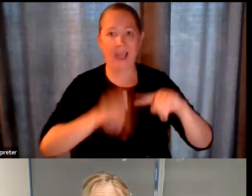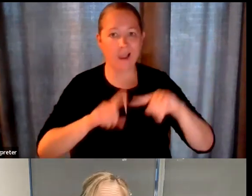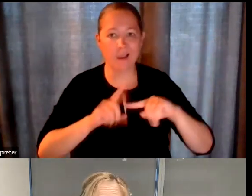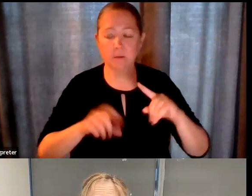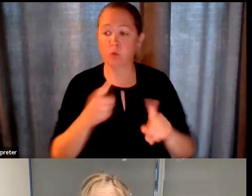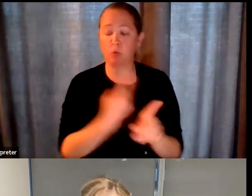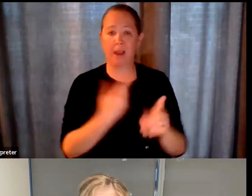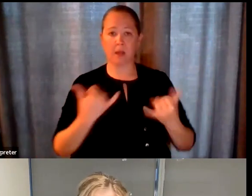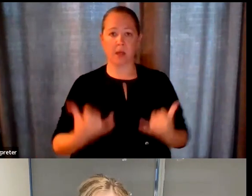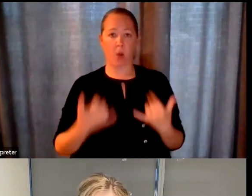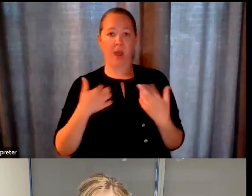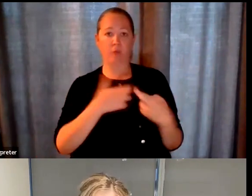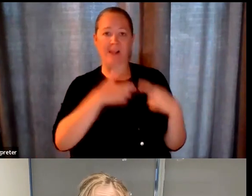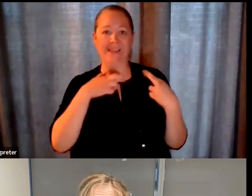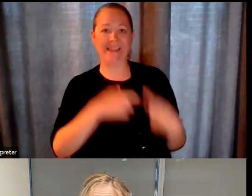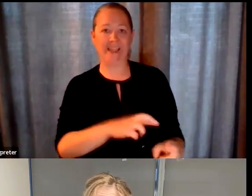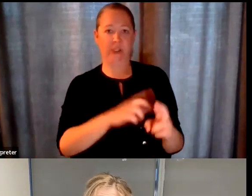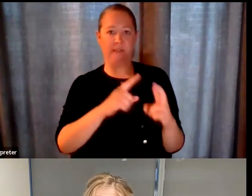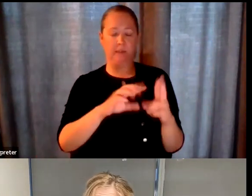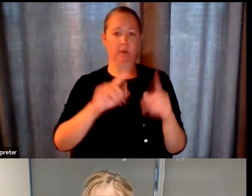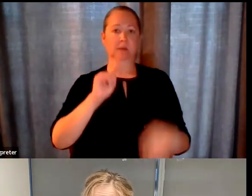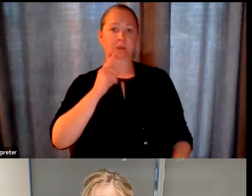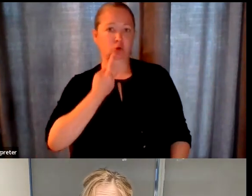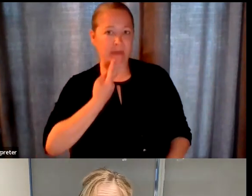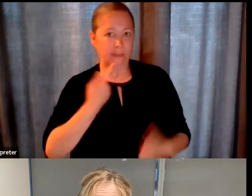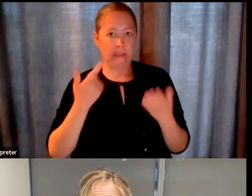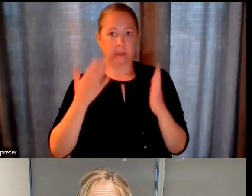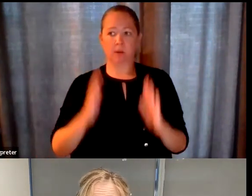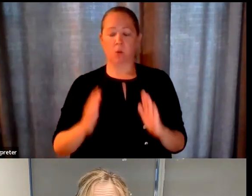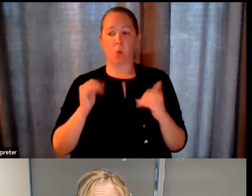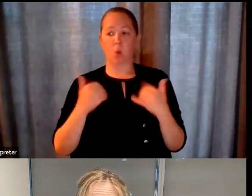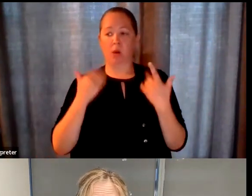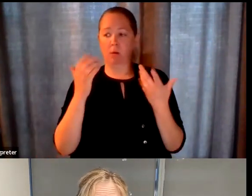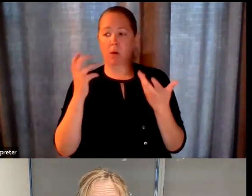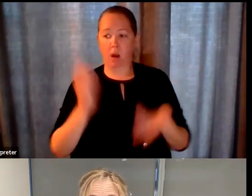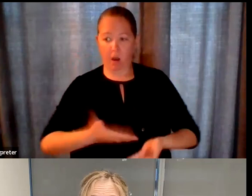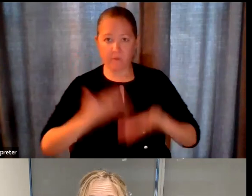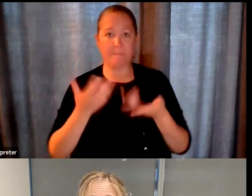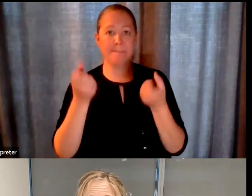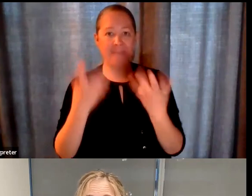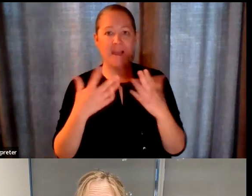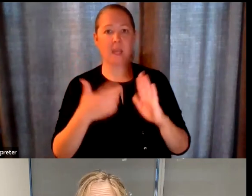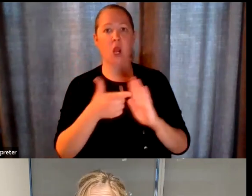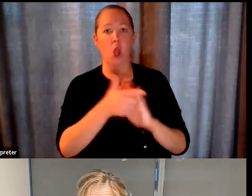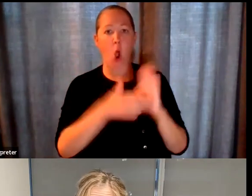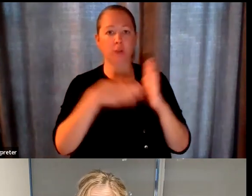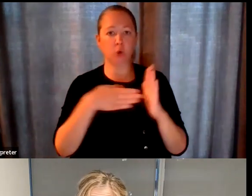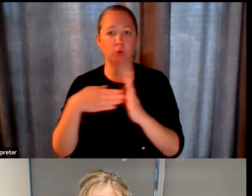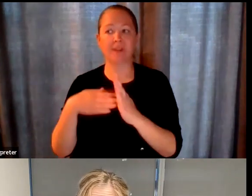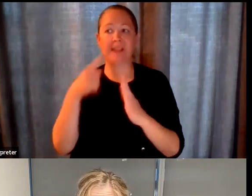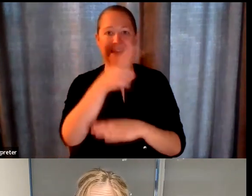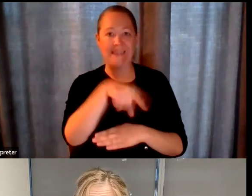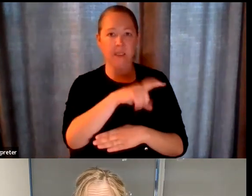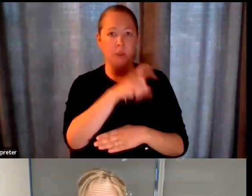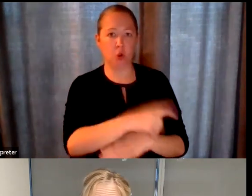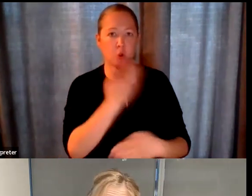to be bringing all sorts of lawsuits to try to get them to go all the way up to the Supreme Court. And they need good people defending,